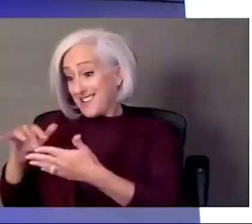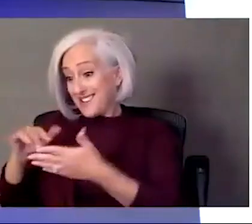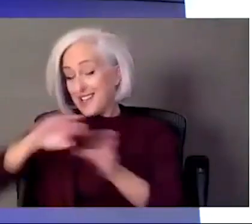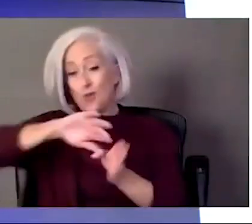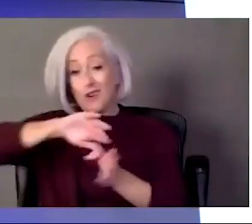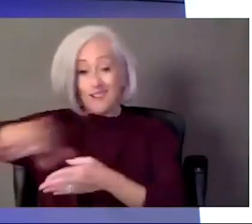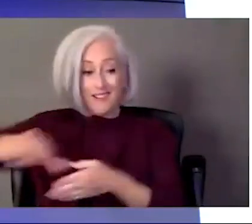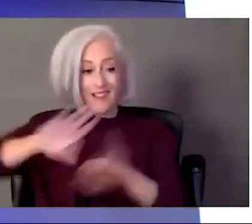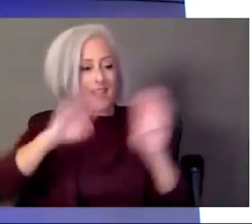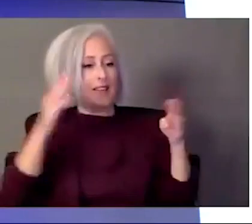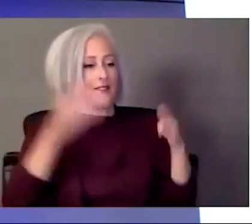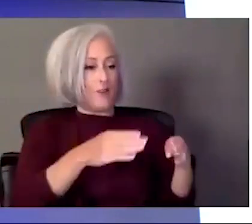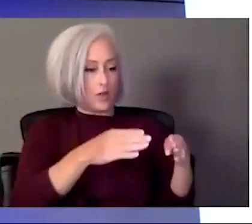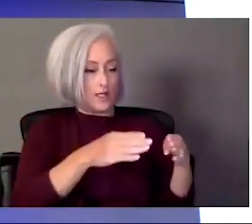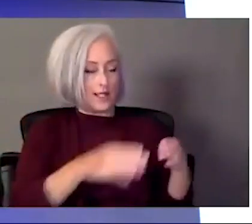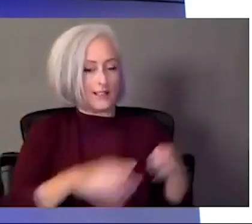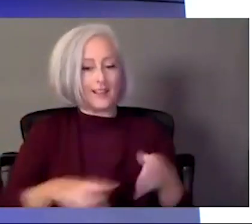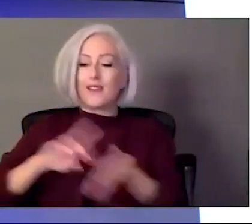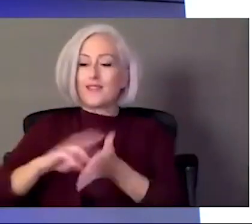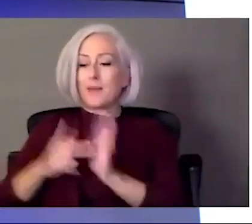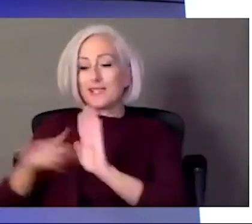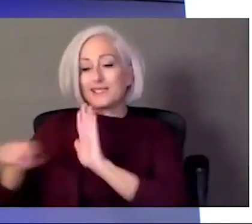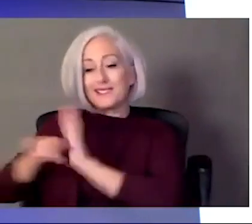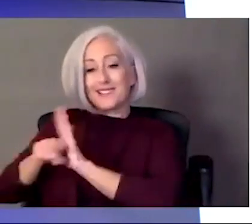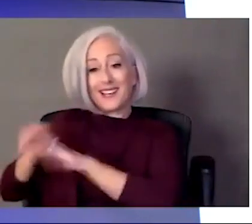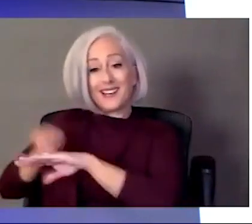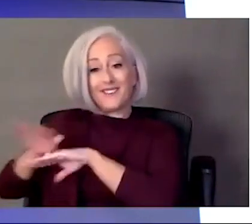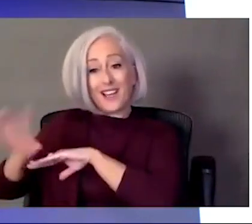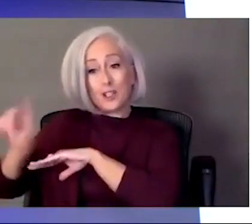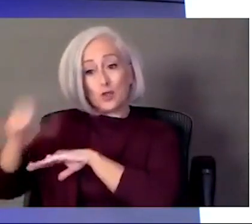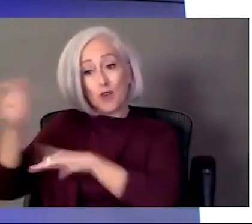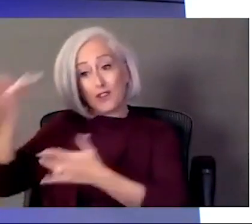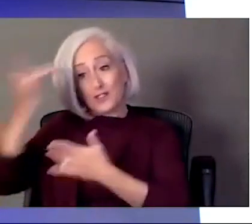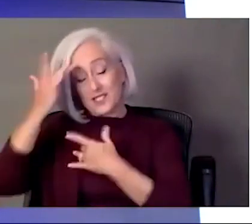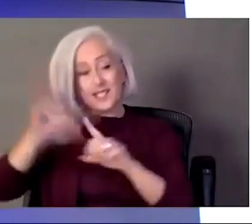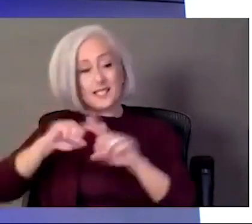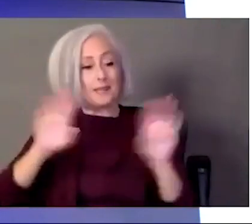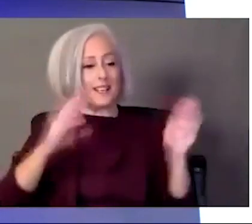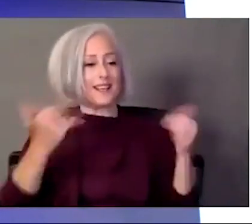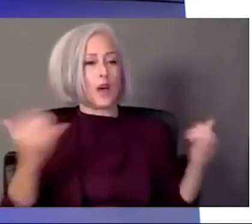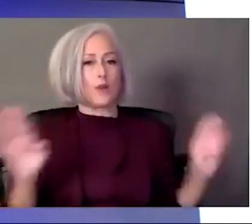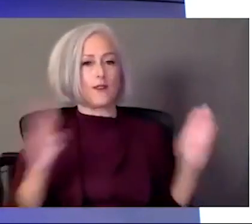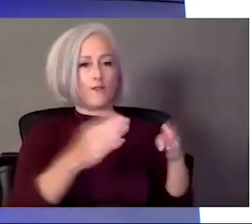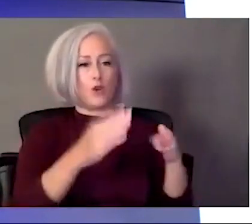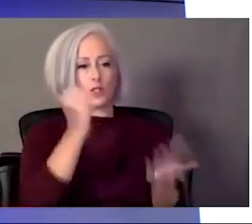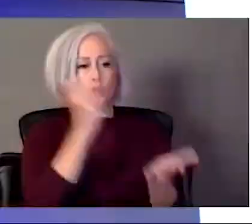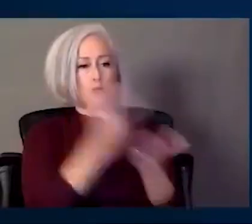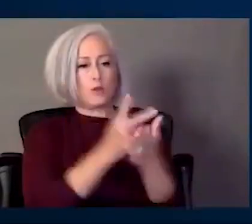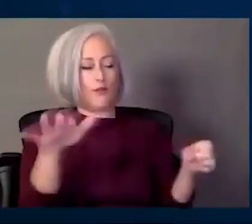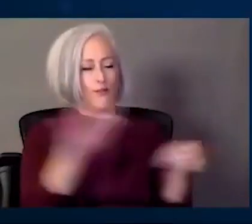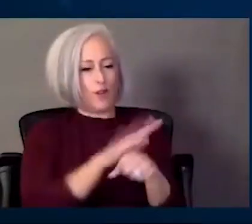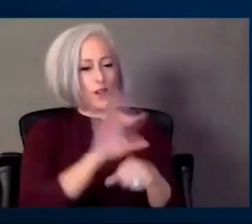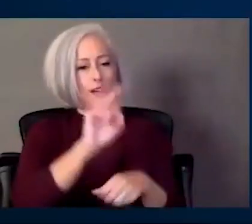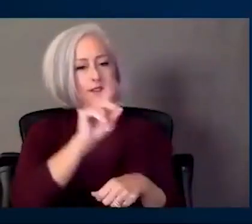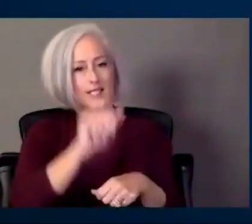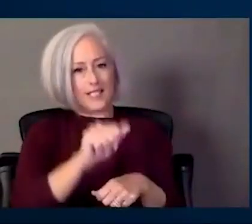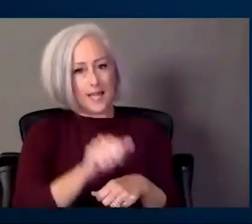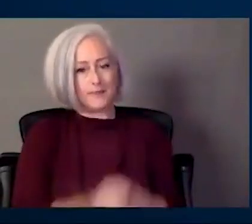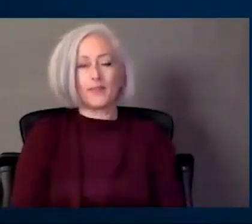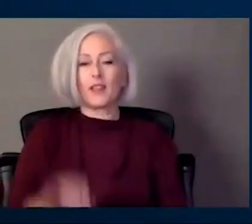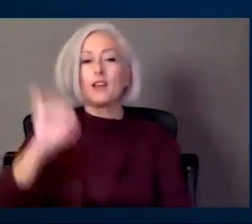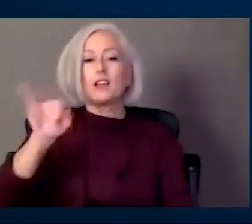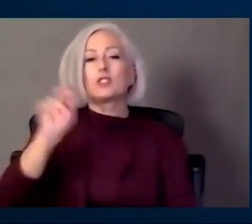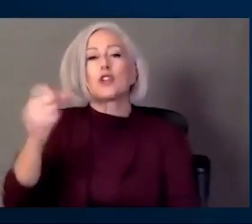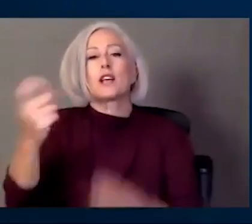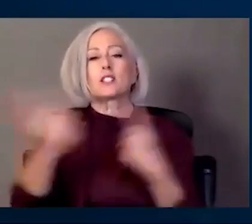other new medications, in order to get that FDA approval completed. Jess, let's see if there are questions from our viewers. Hi, good morning. Yeah, Lilith has a